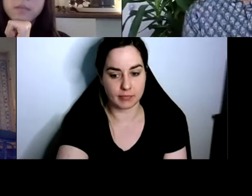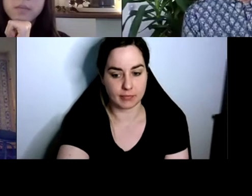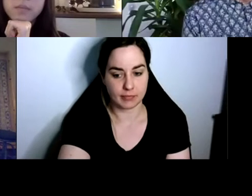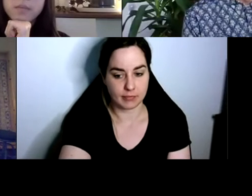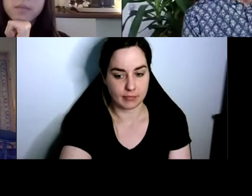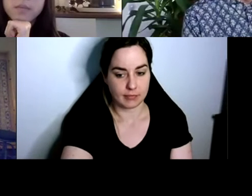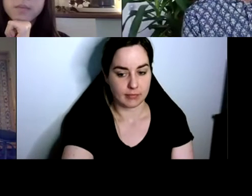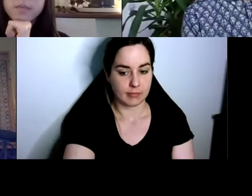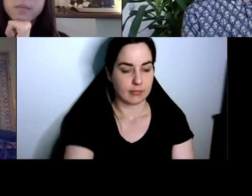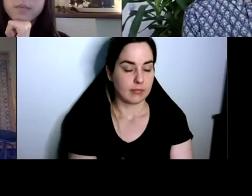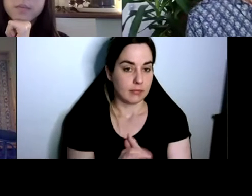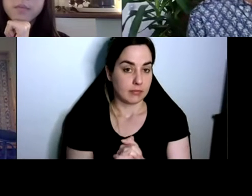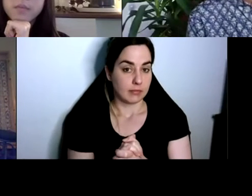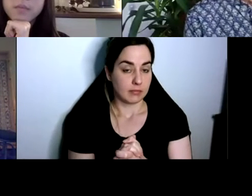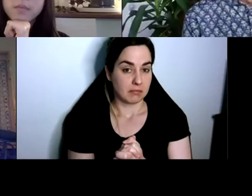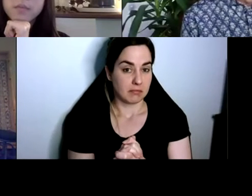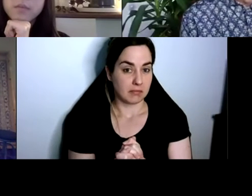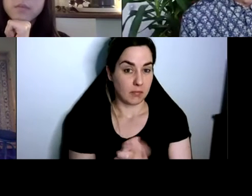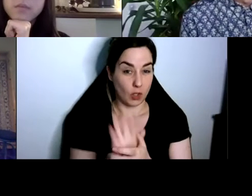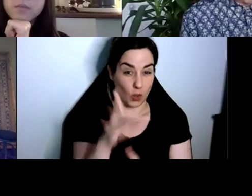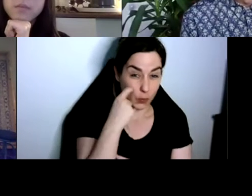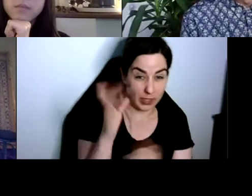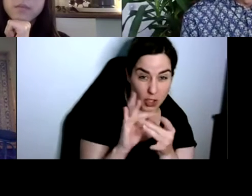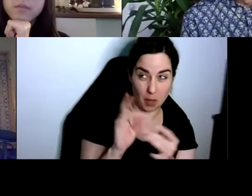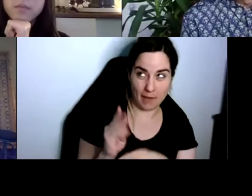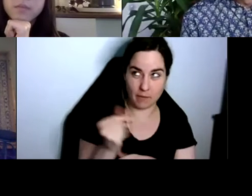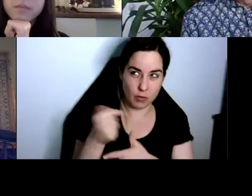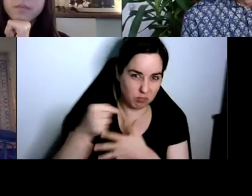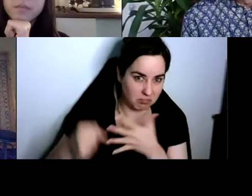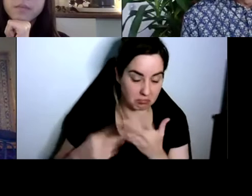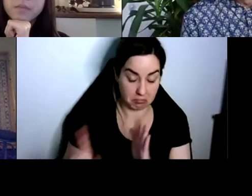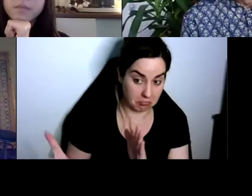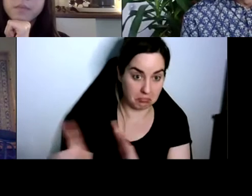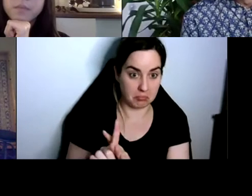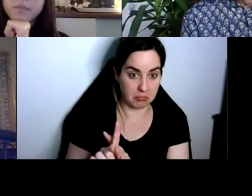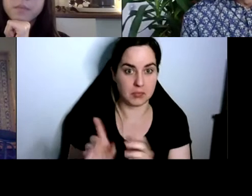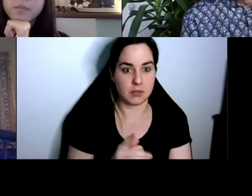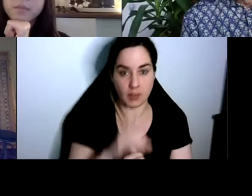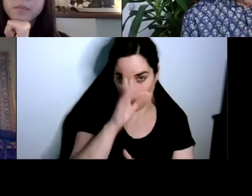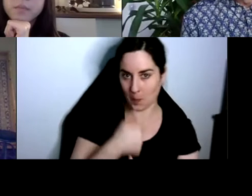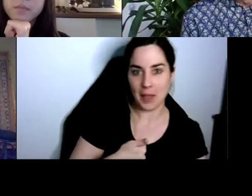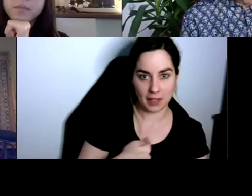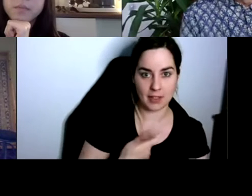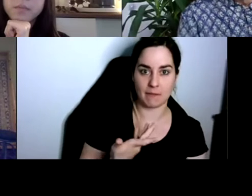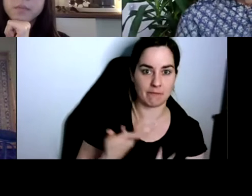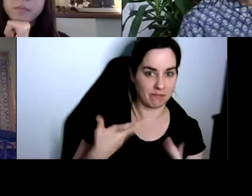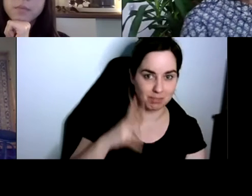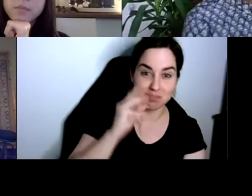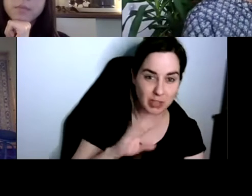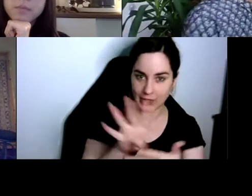number of things stand out in what you said. Being a person who's also involved in schedules,